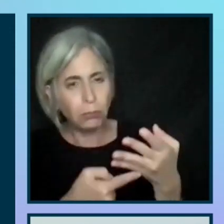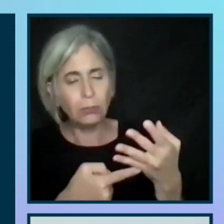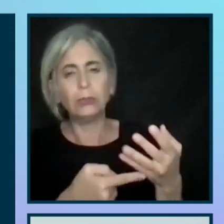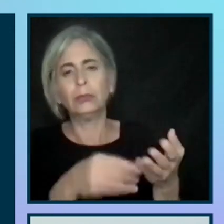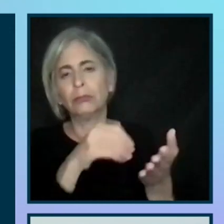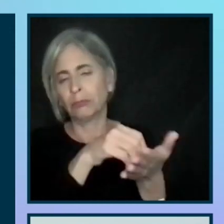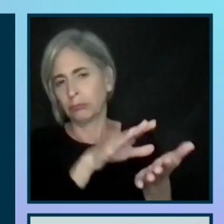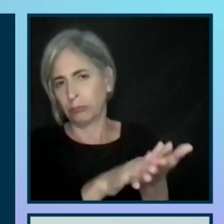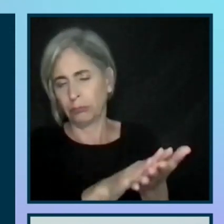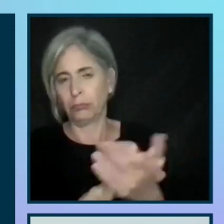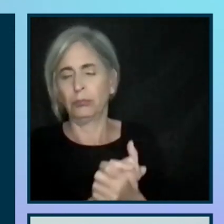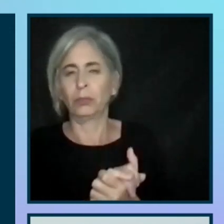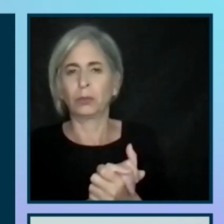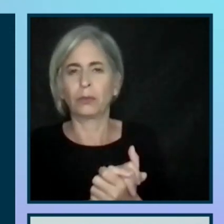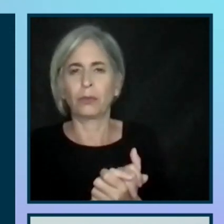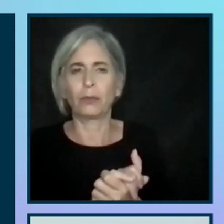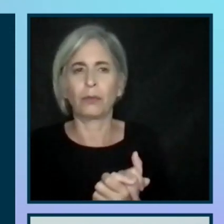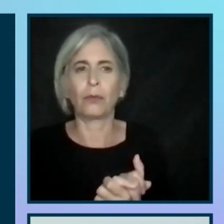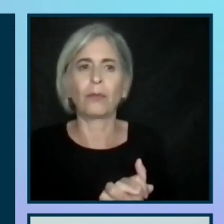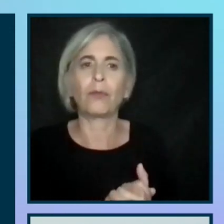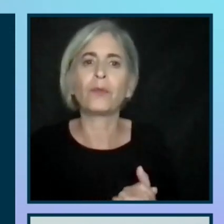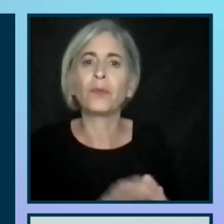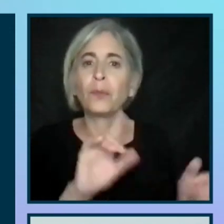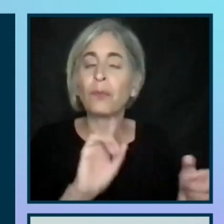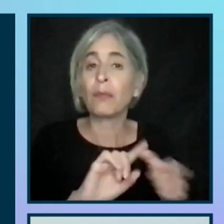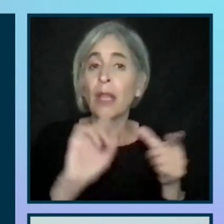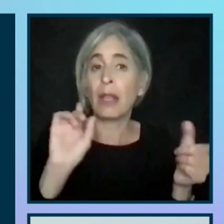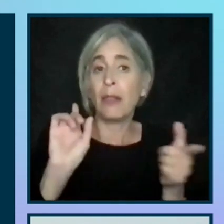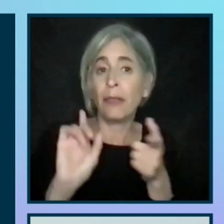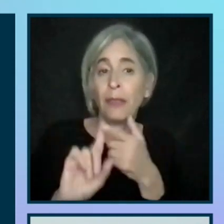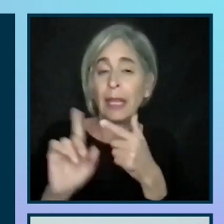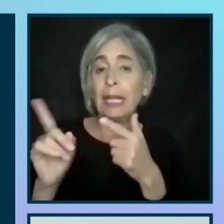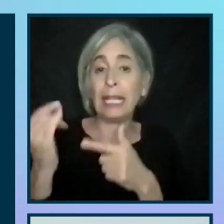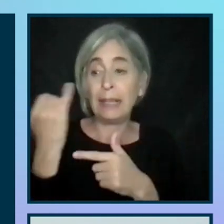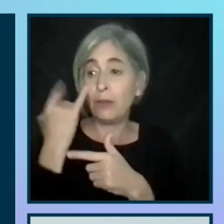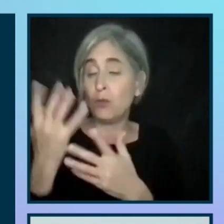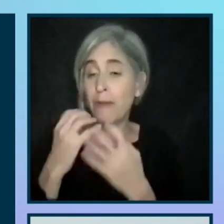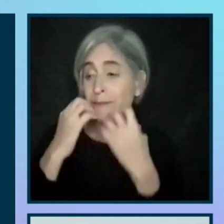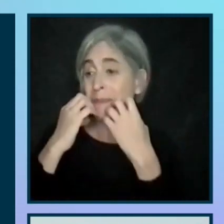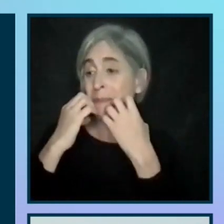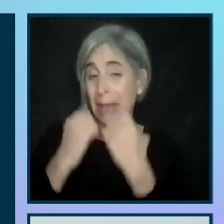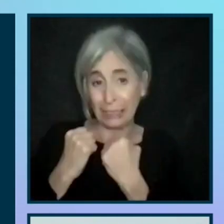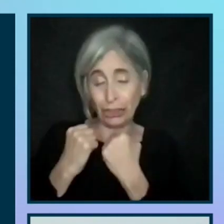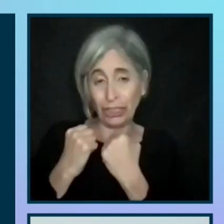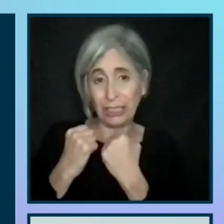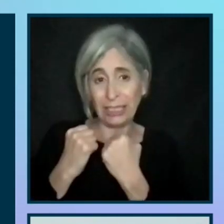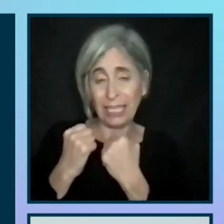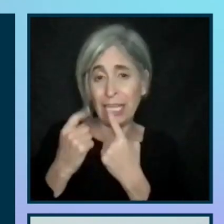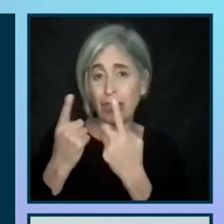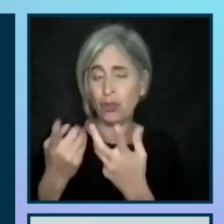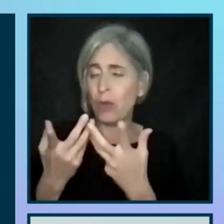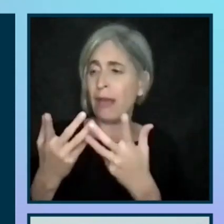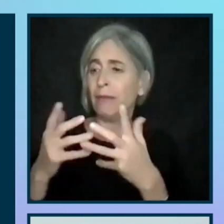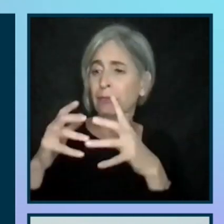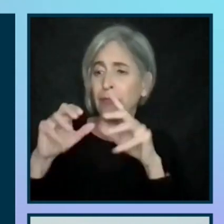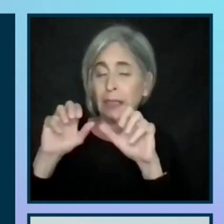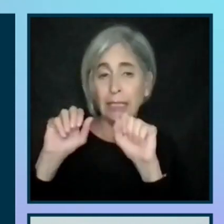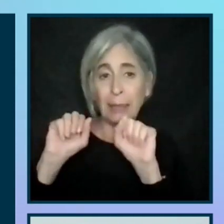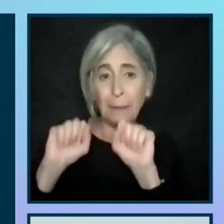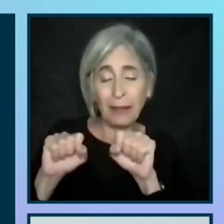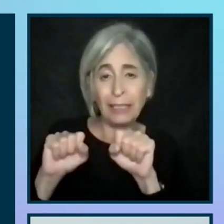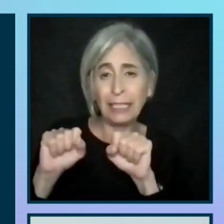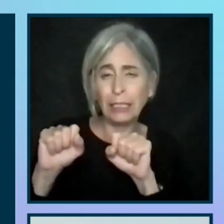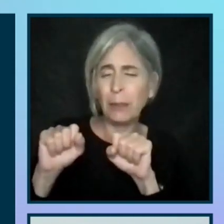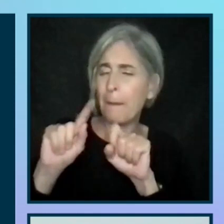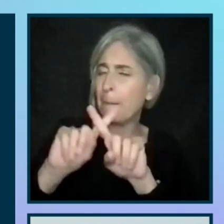A scrappy task force, one that is fueled by passion, will give a great start to accessibility. But keep in mind